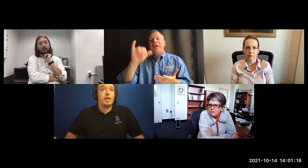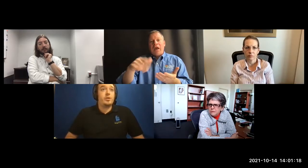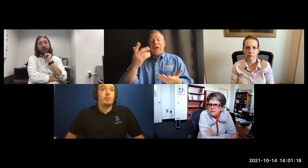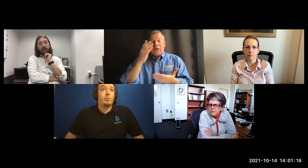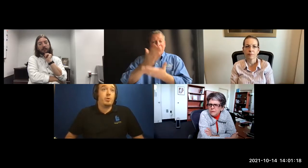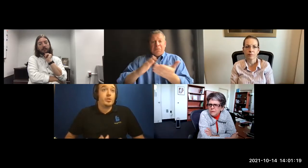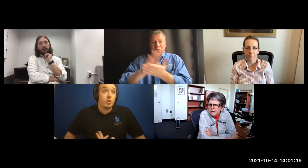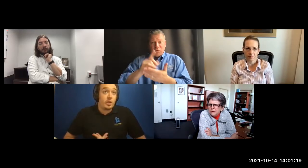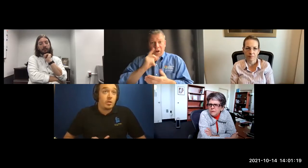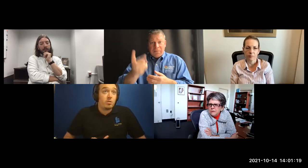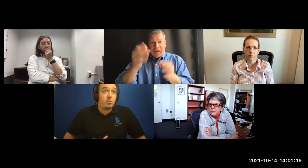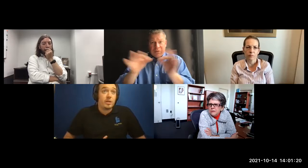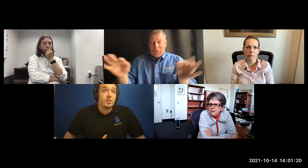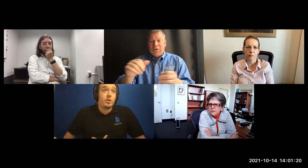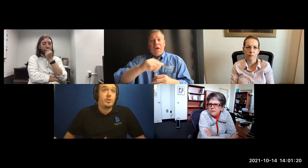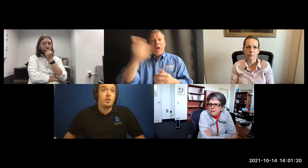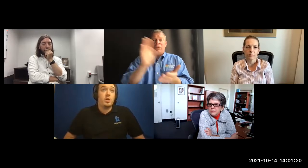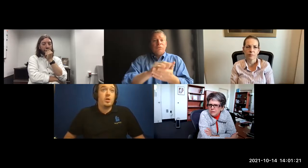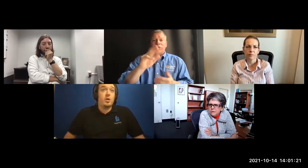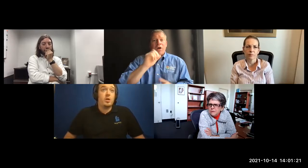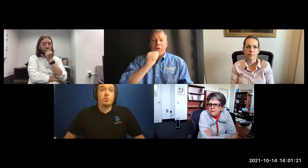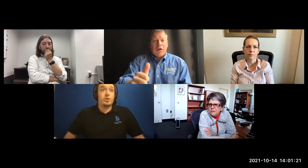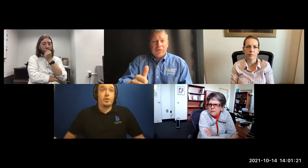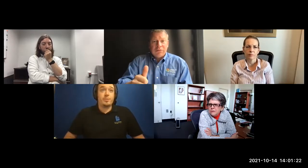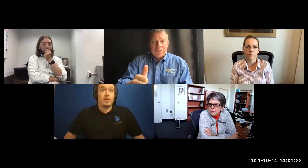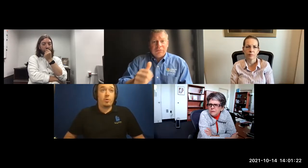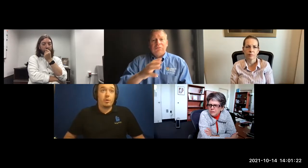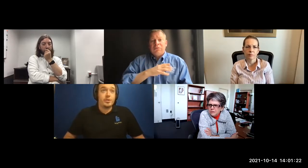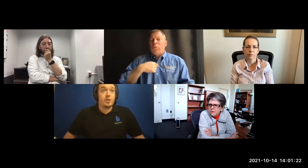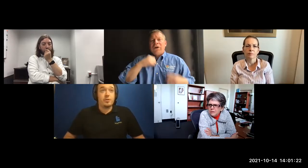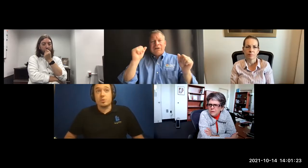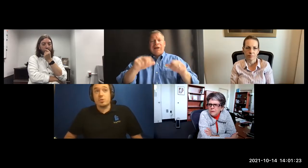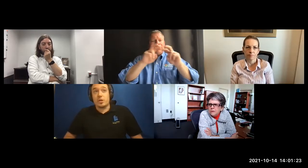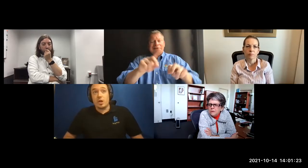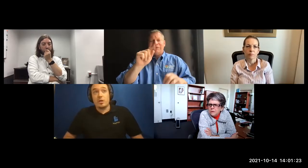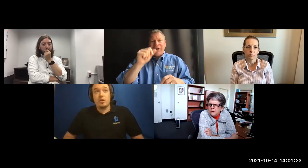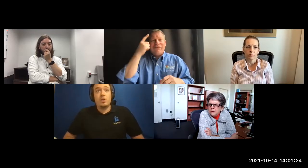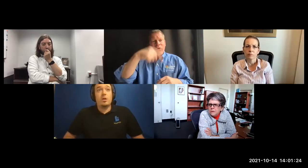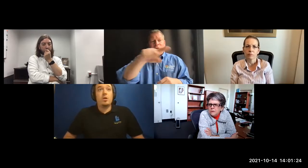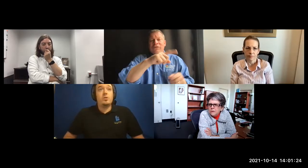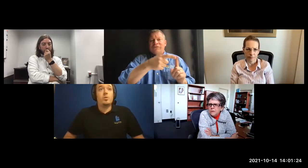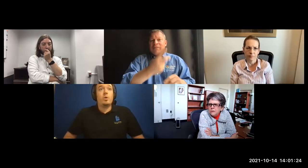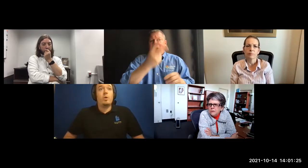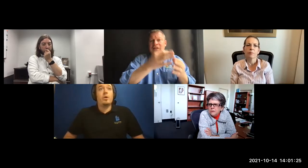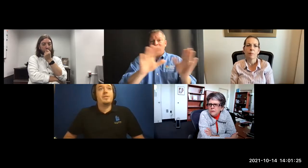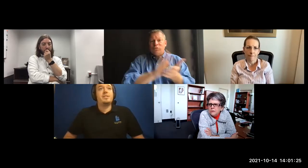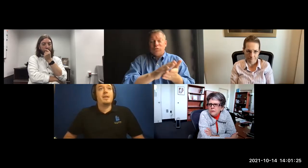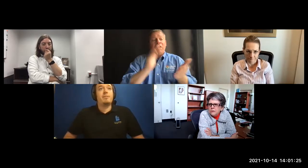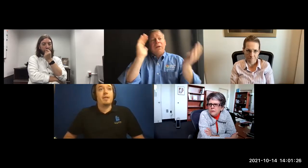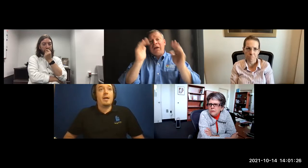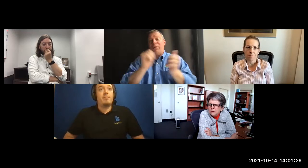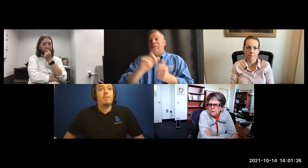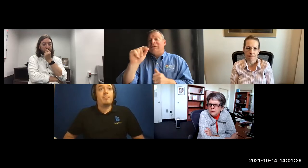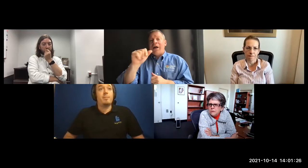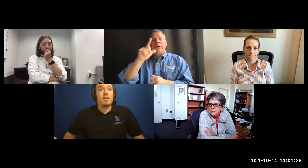bilingual educational approaches working? That's the question. Some schools are using bilingual approaches, other schools are not. So we want to assess data